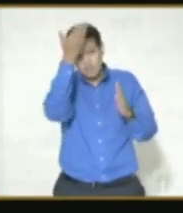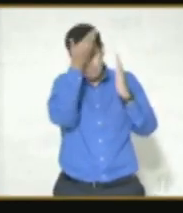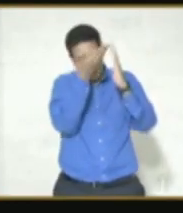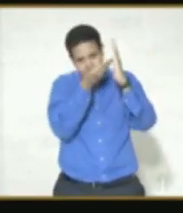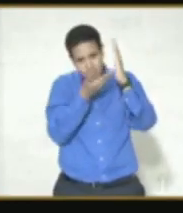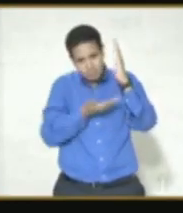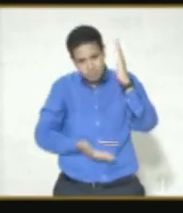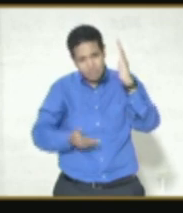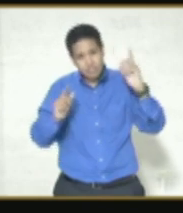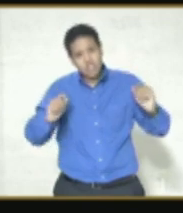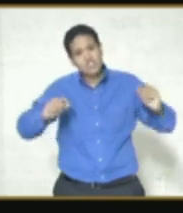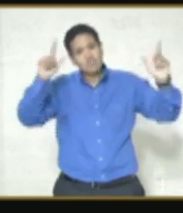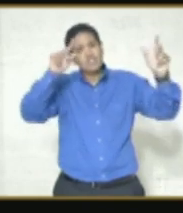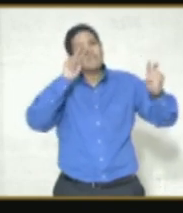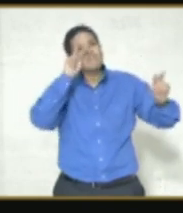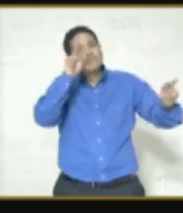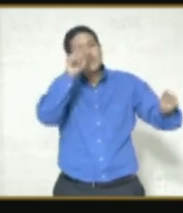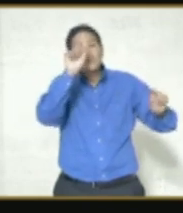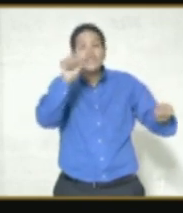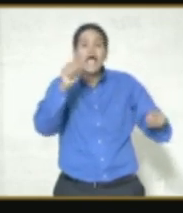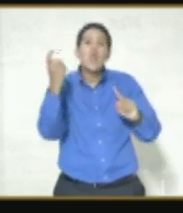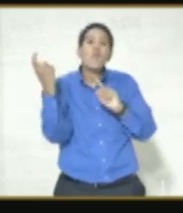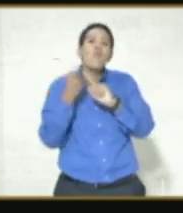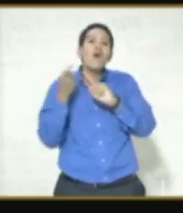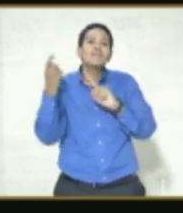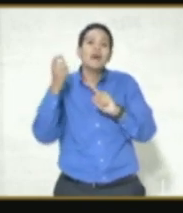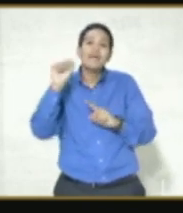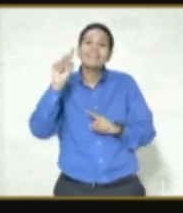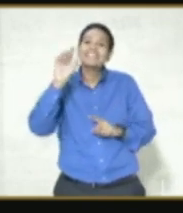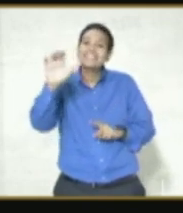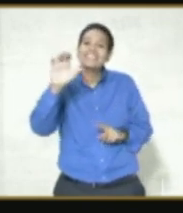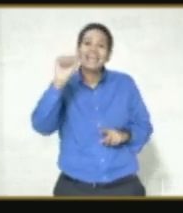there listed on your screen. You may also WhatsApp the SDC at